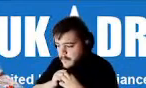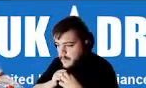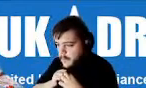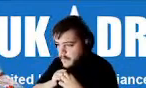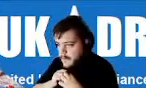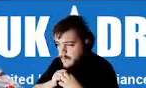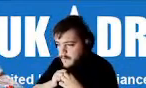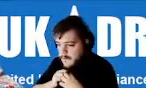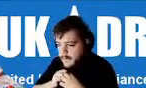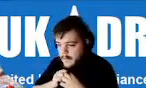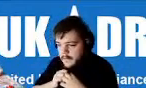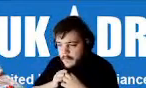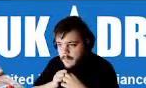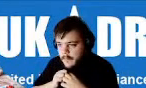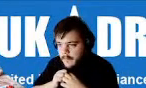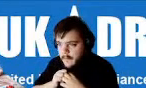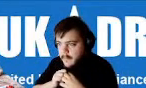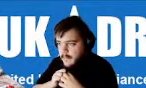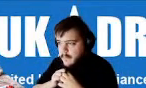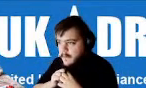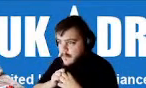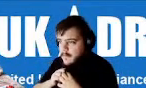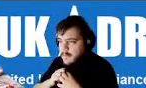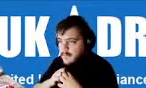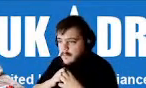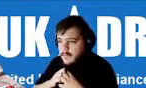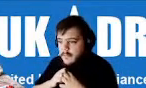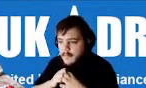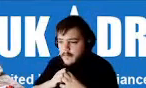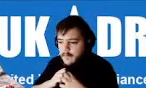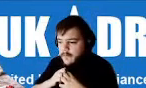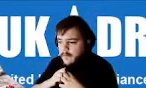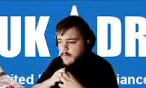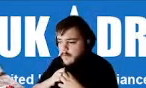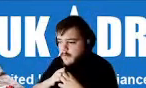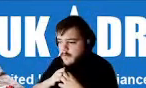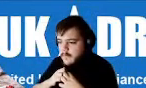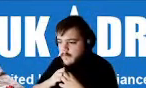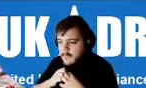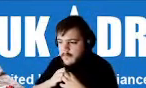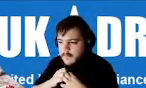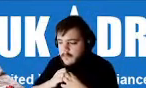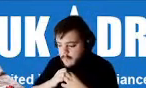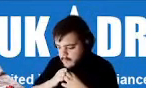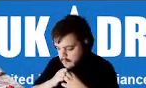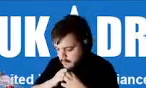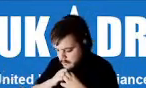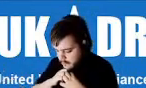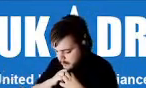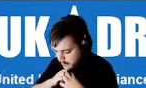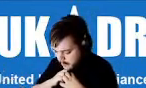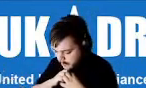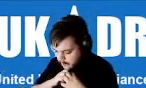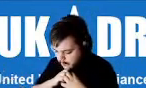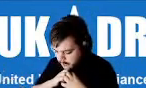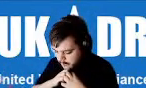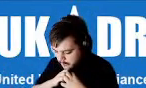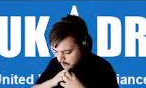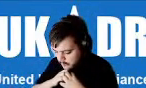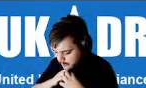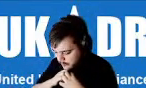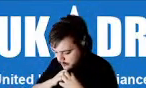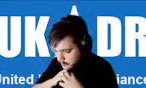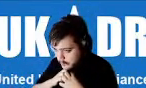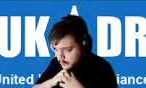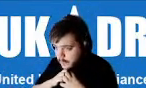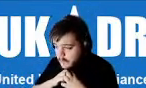Now, on the next slide, I'll just tell you a bit about who UKADR is. So at the moment, we've got